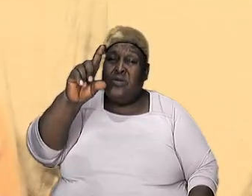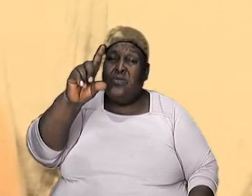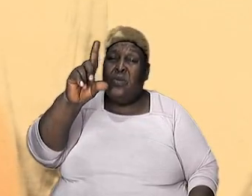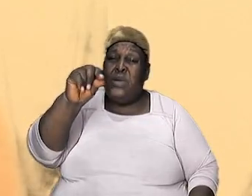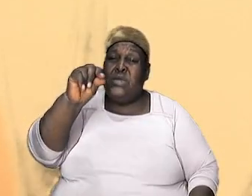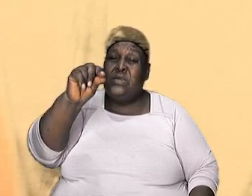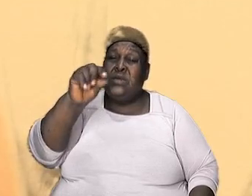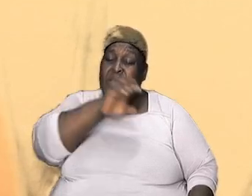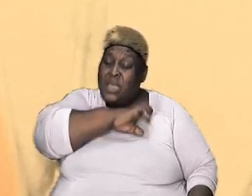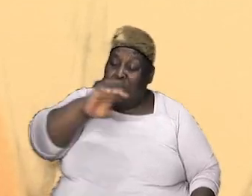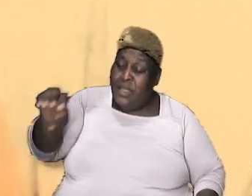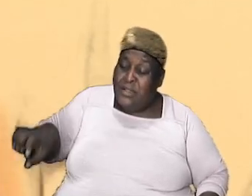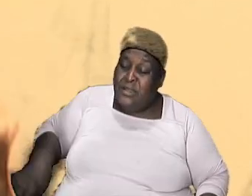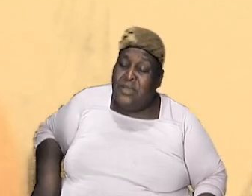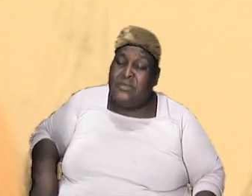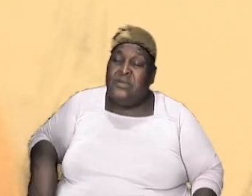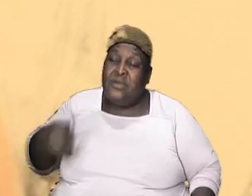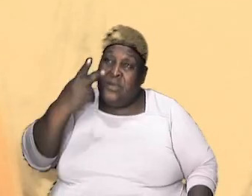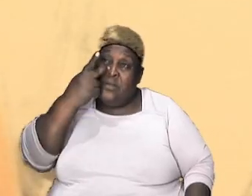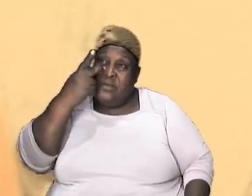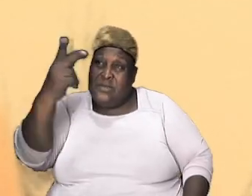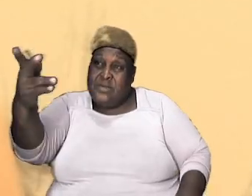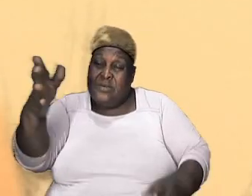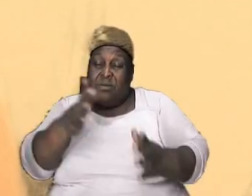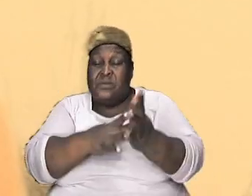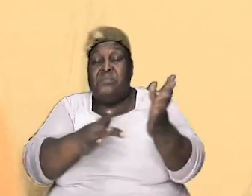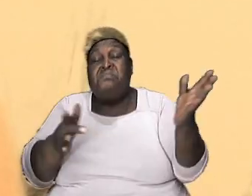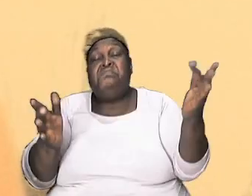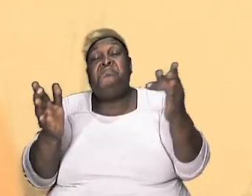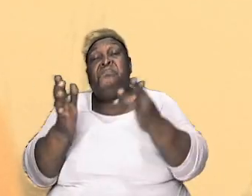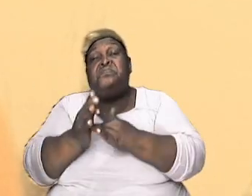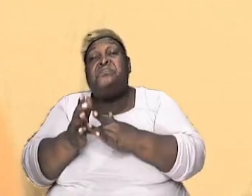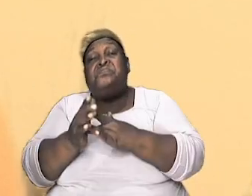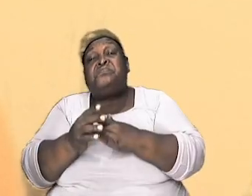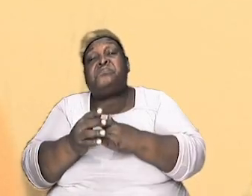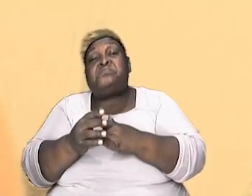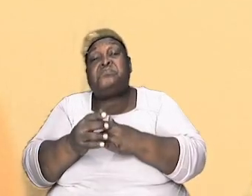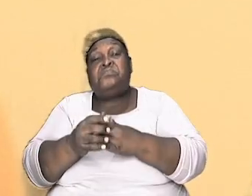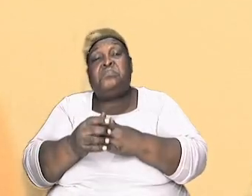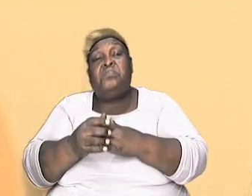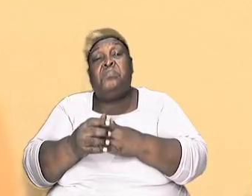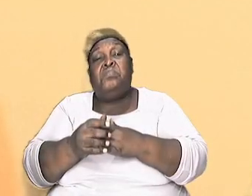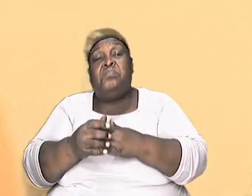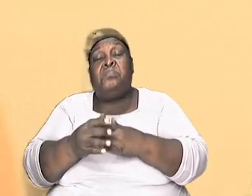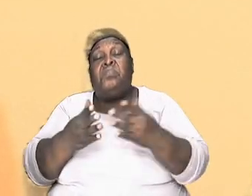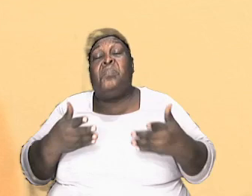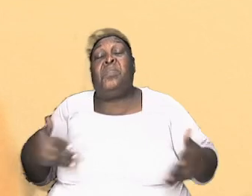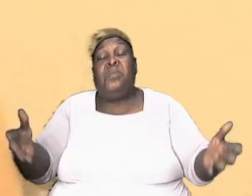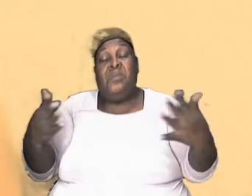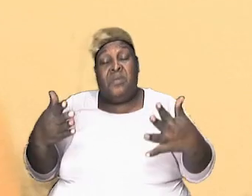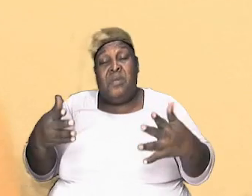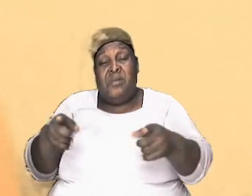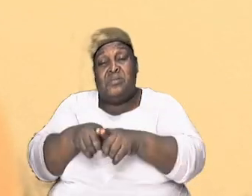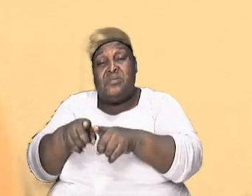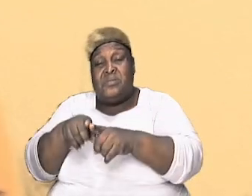be there, to see Jesus. But I'm here to also tell you that for some of us,